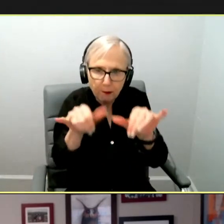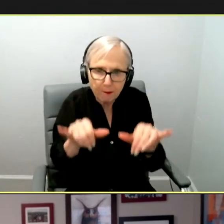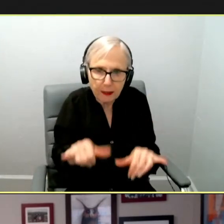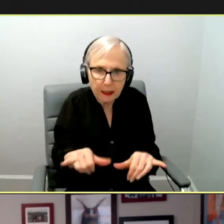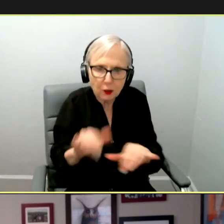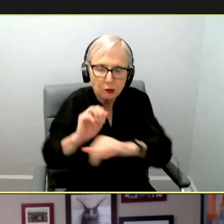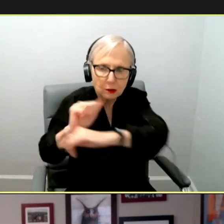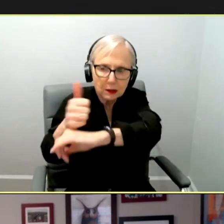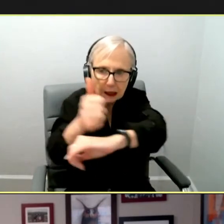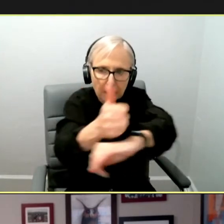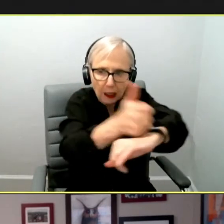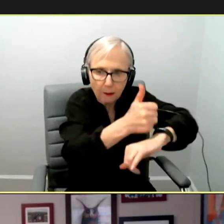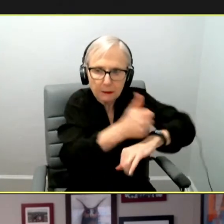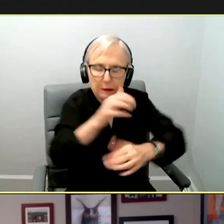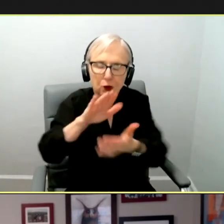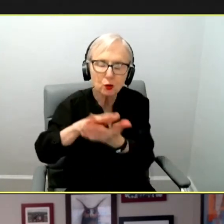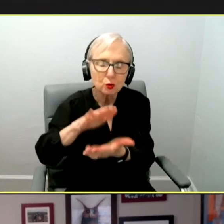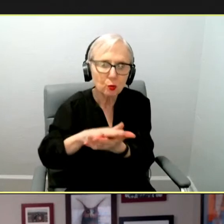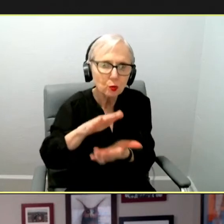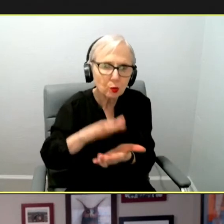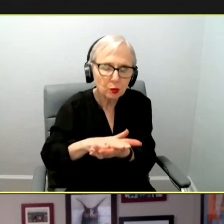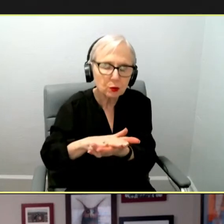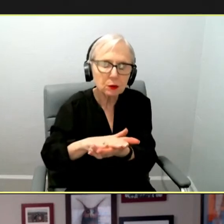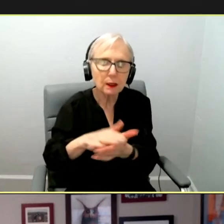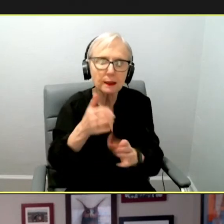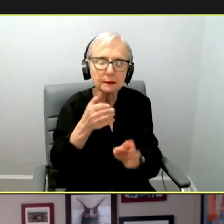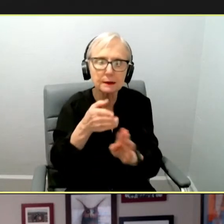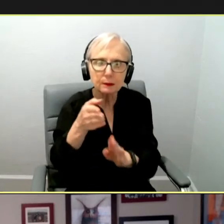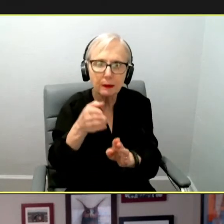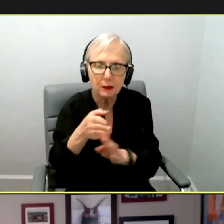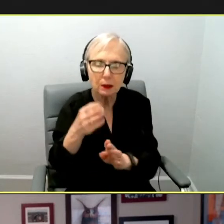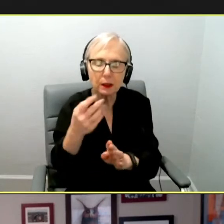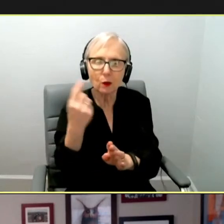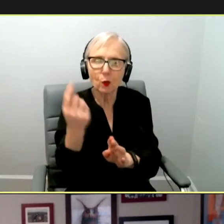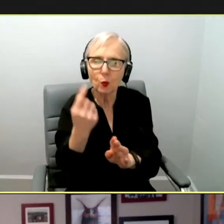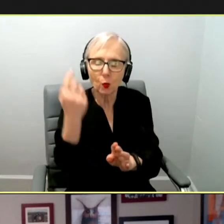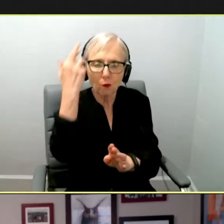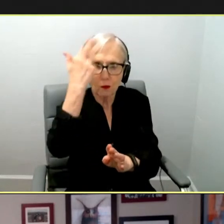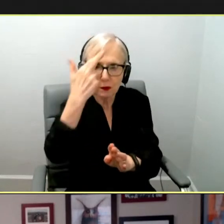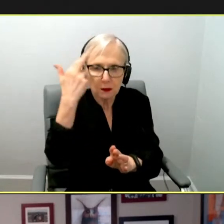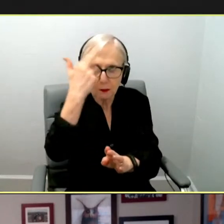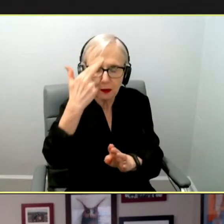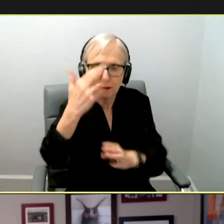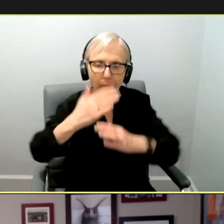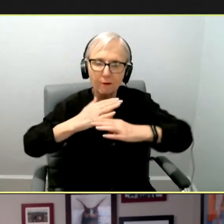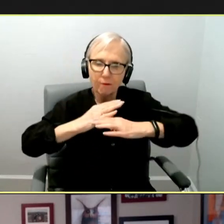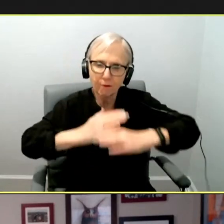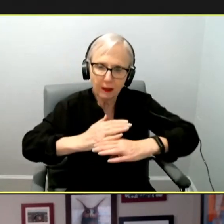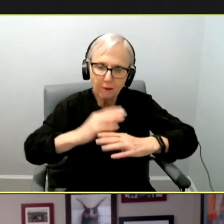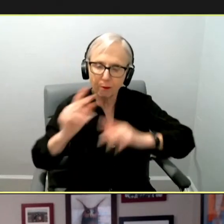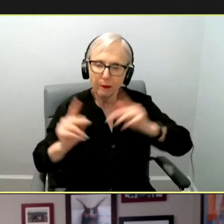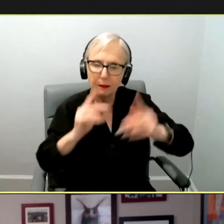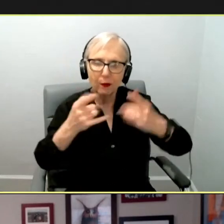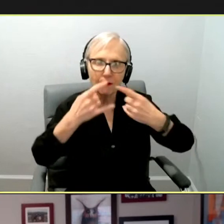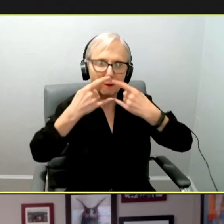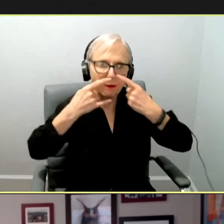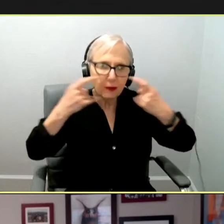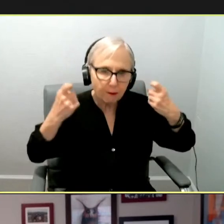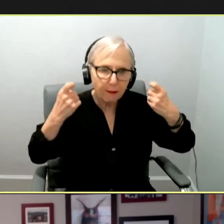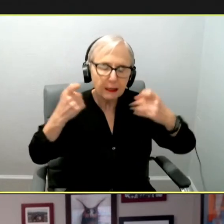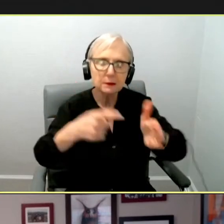of schools, especially school districts that have, for one reason or another, prevented people from having a mask mandate